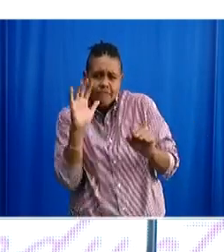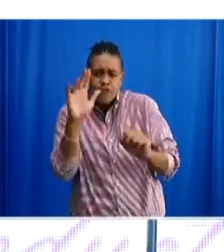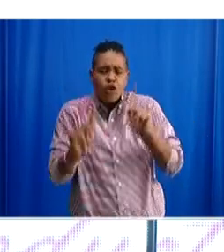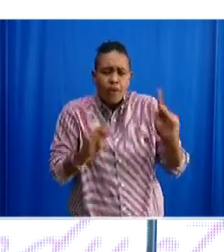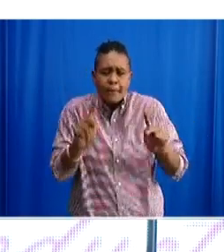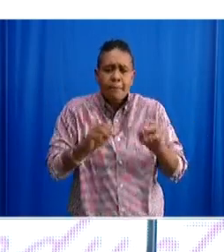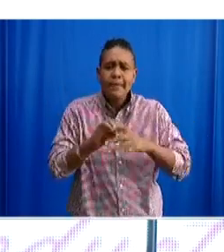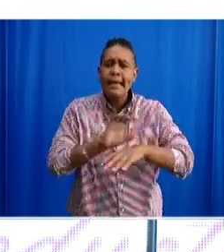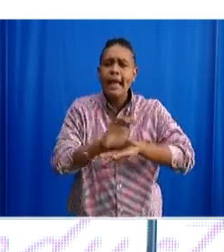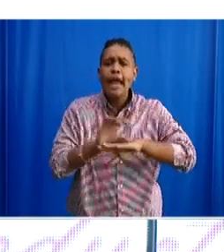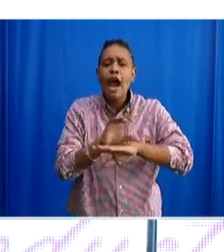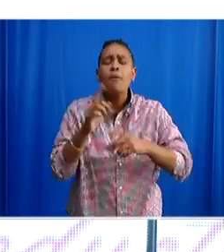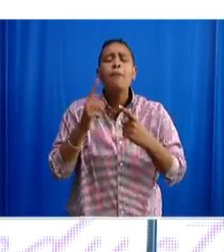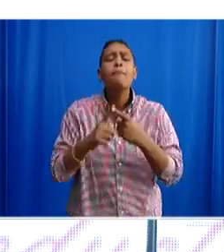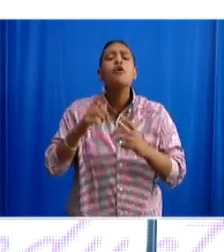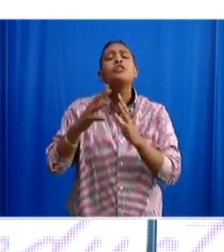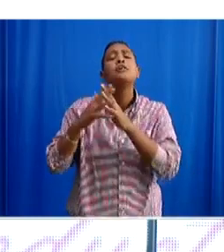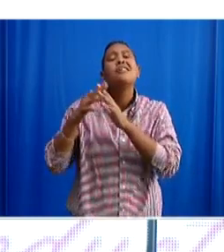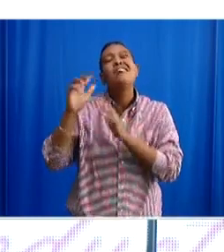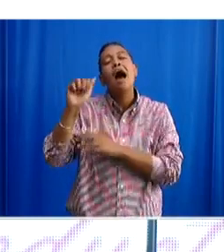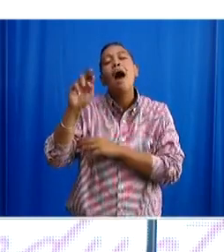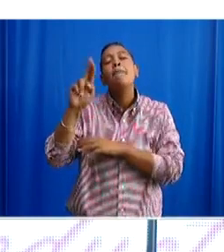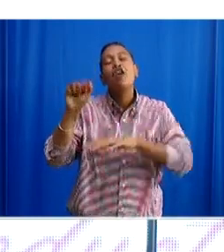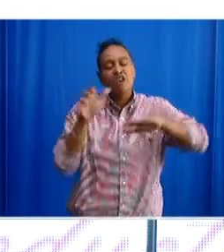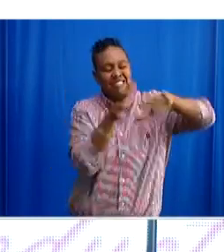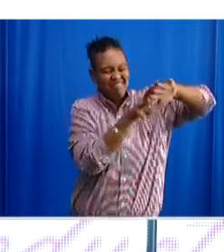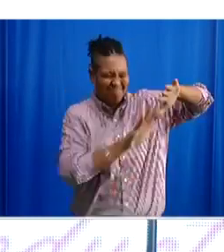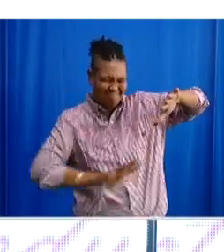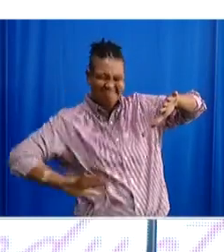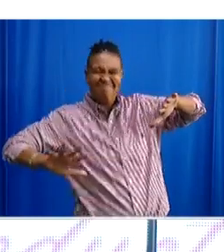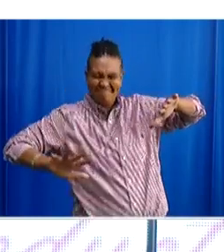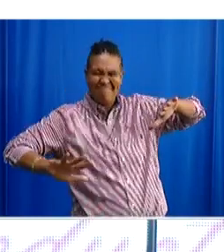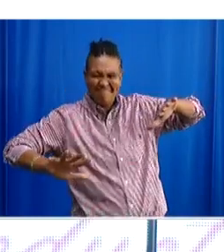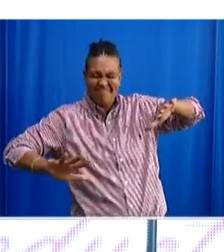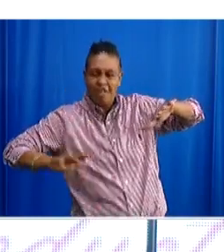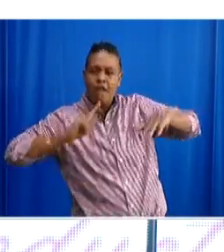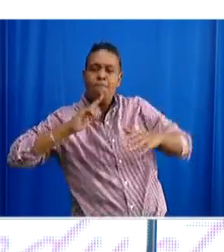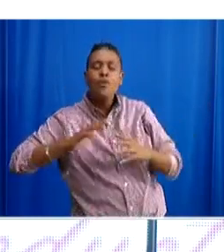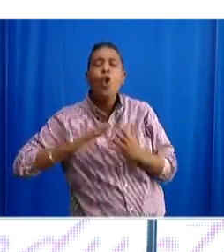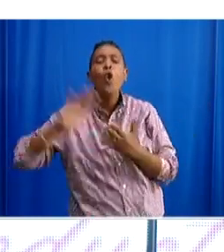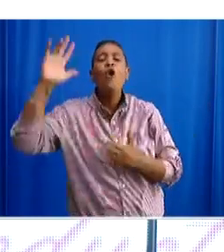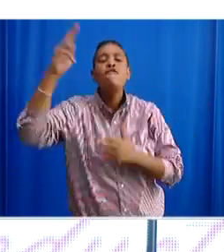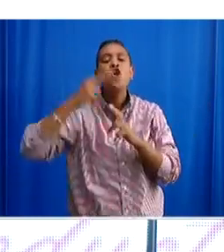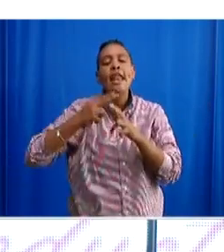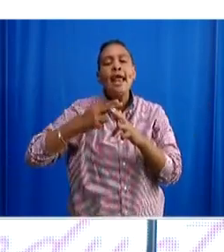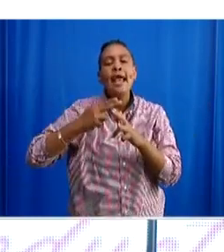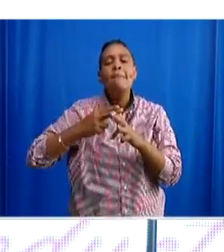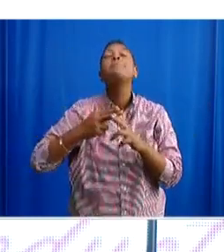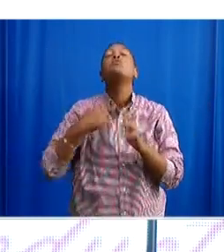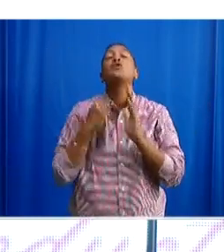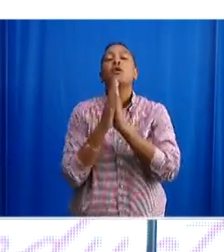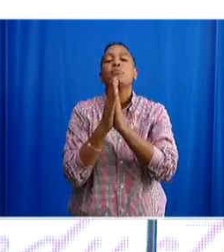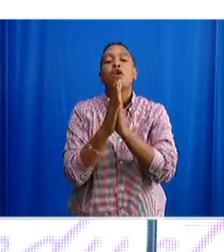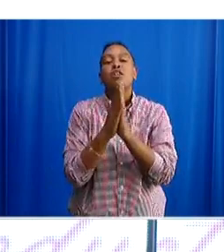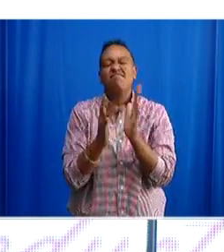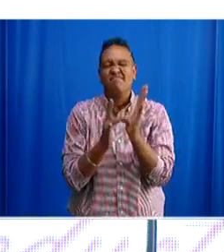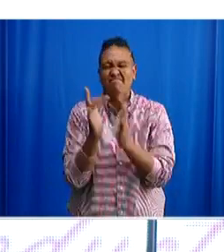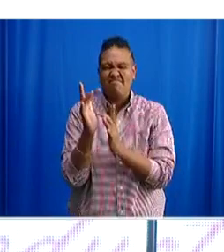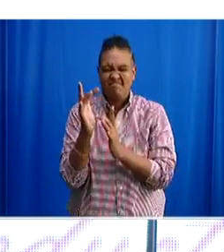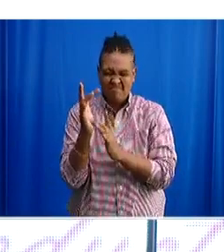people in the Caribbean and the Americas and the glory of your name. We pray these things for Christ's